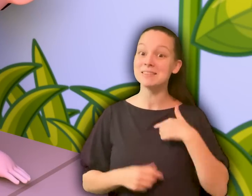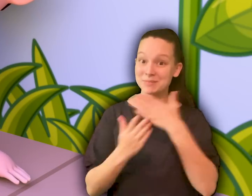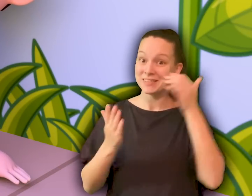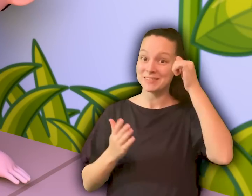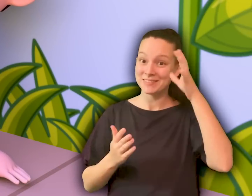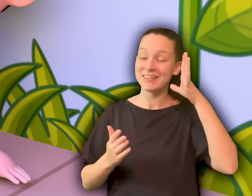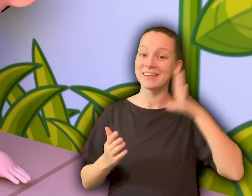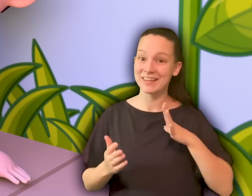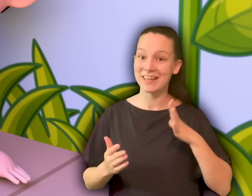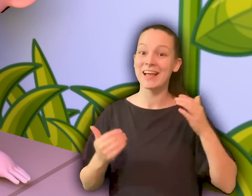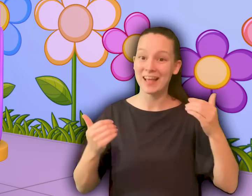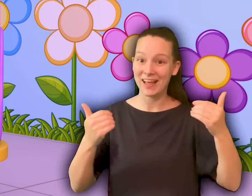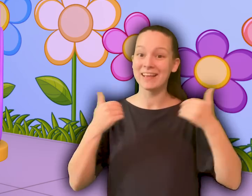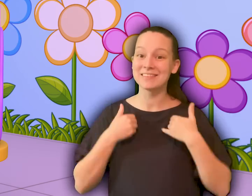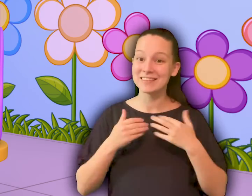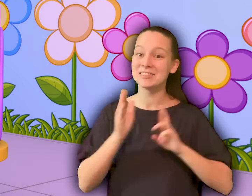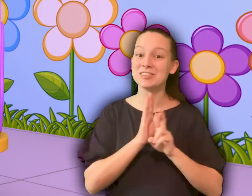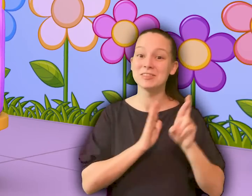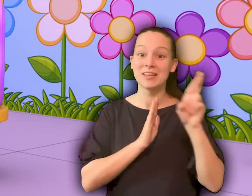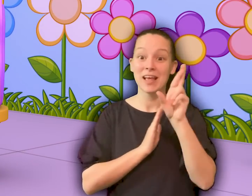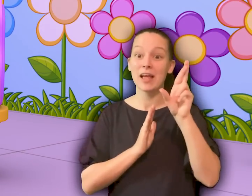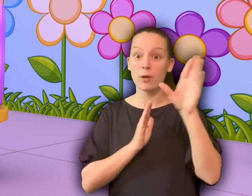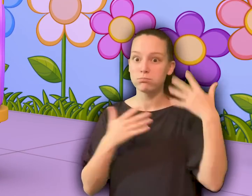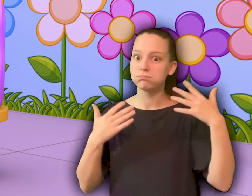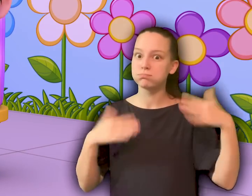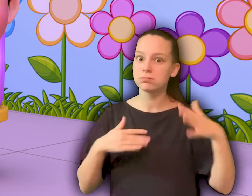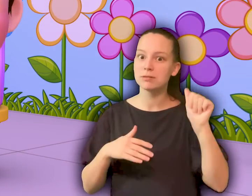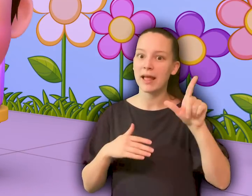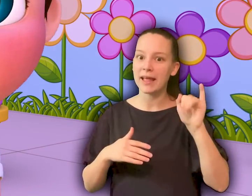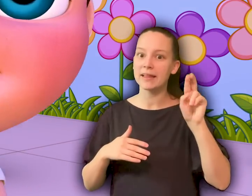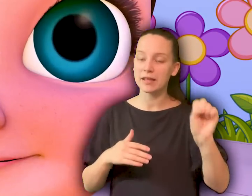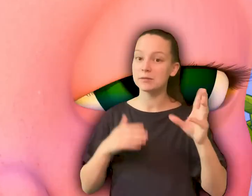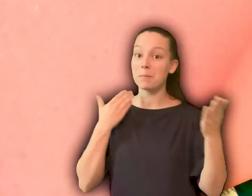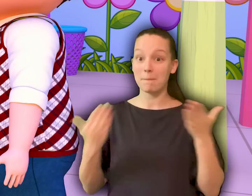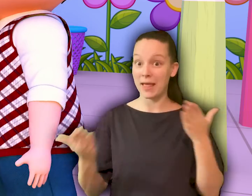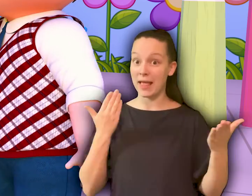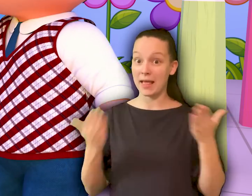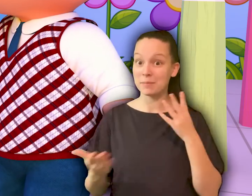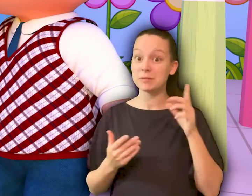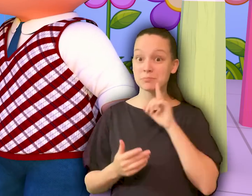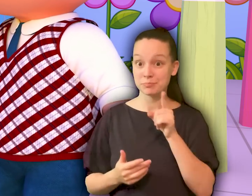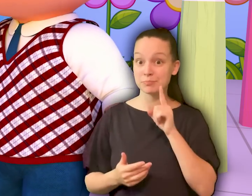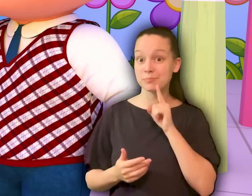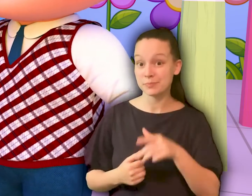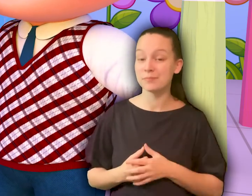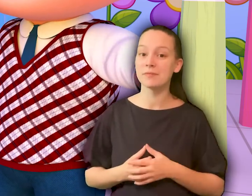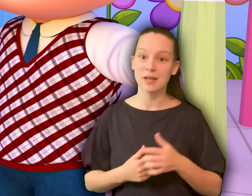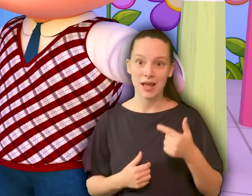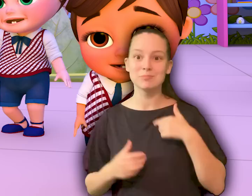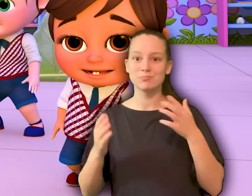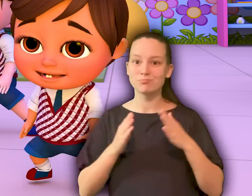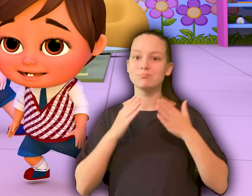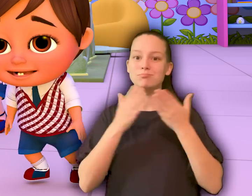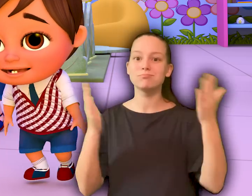star I'm a Spaceman I have a spaceship aliens ah ah ah they might